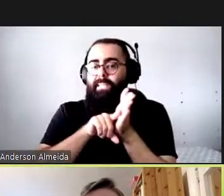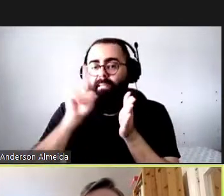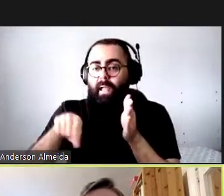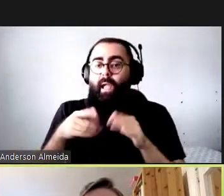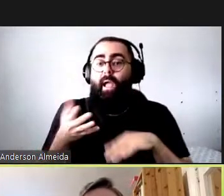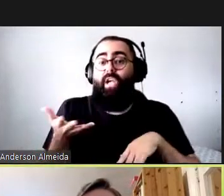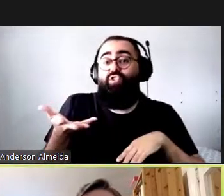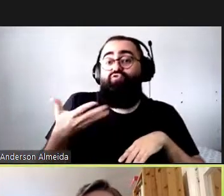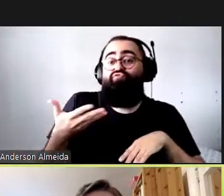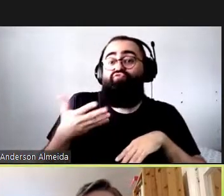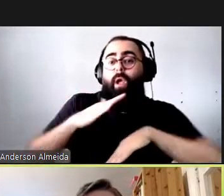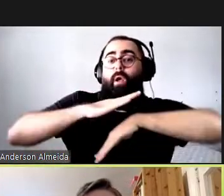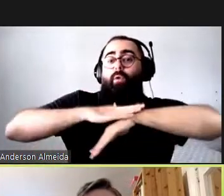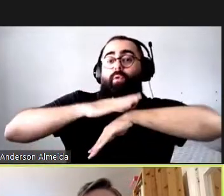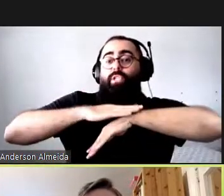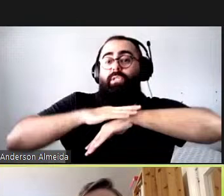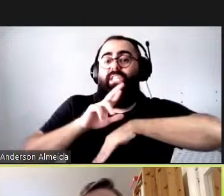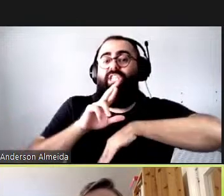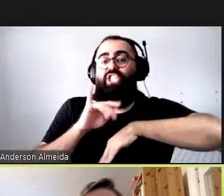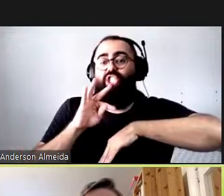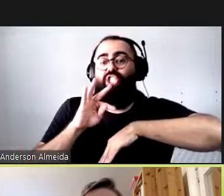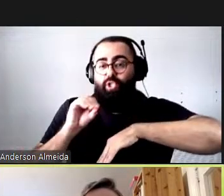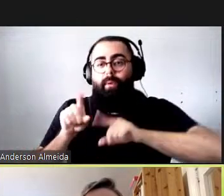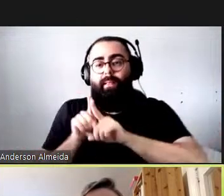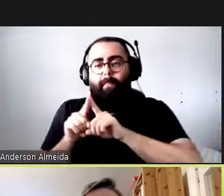are called beat gestures,